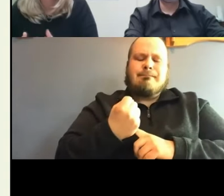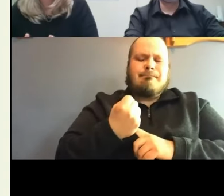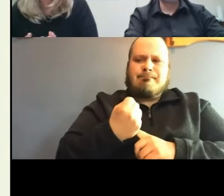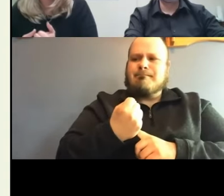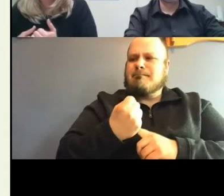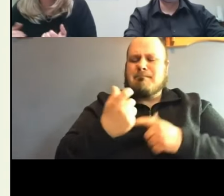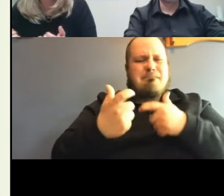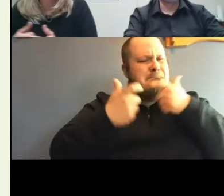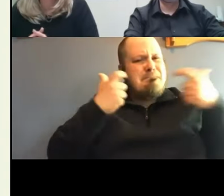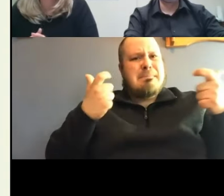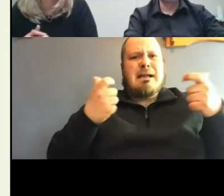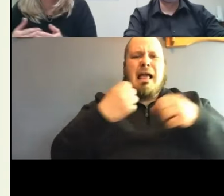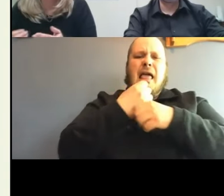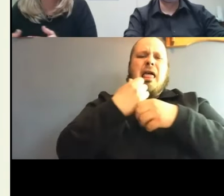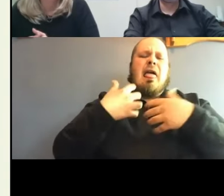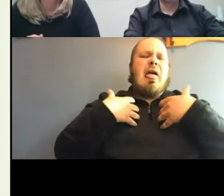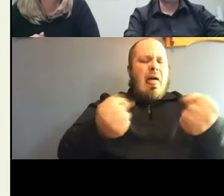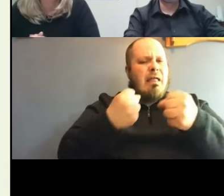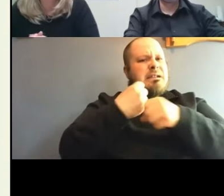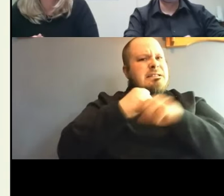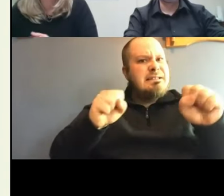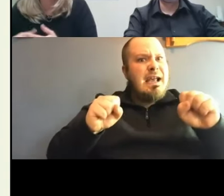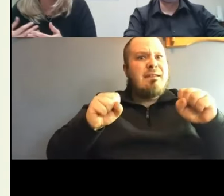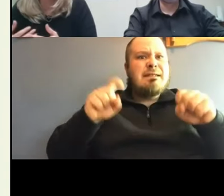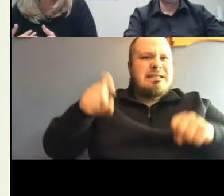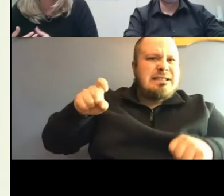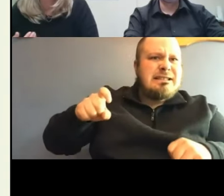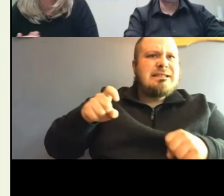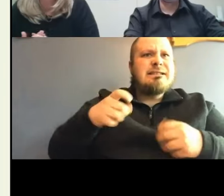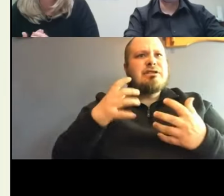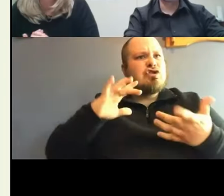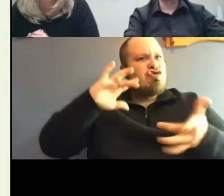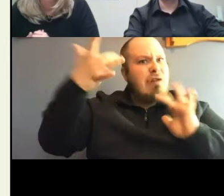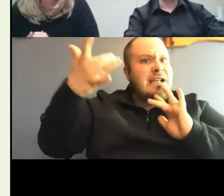health and safety needs, crisis, adult protective.